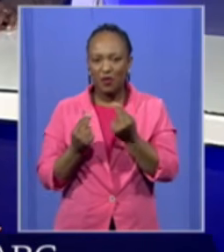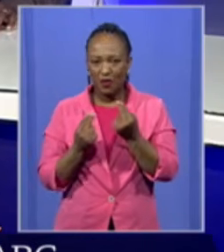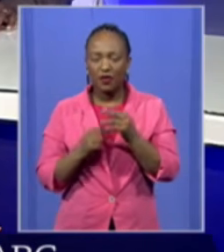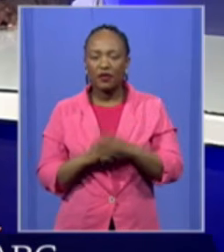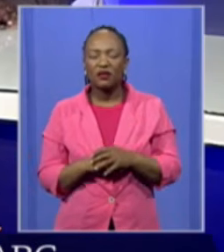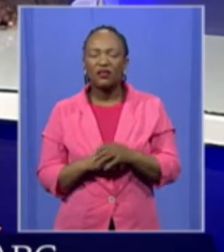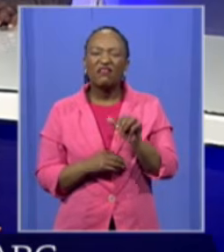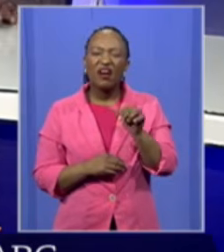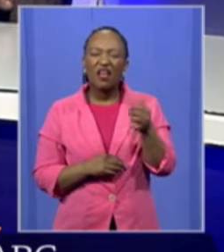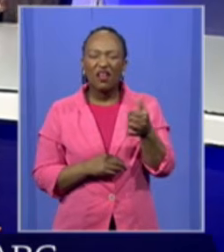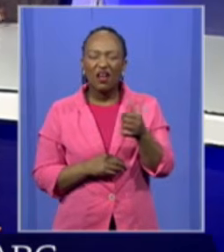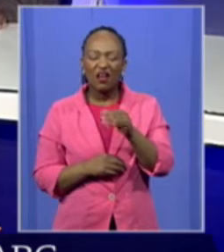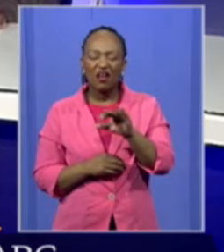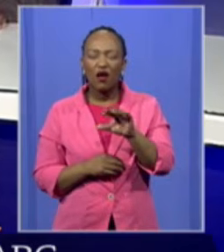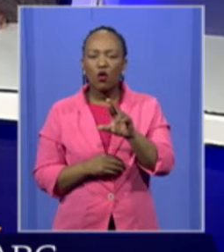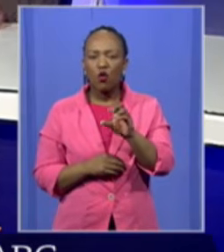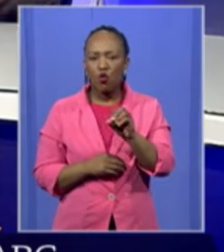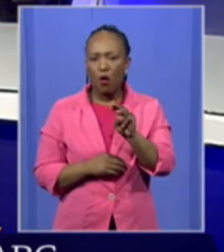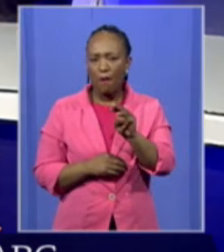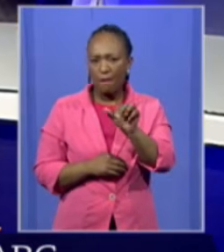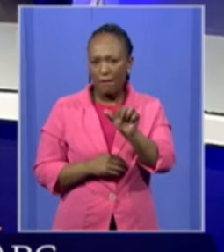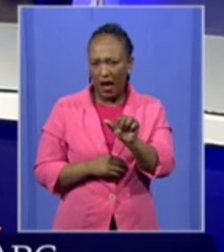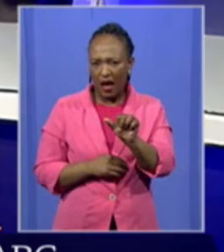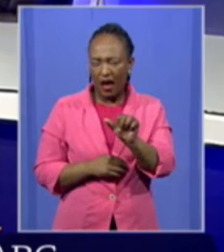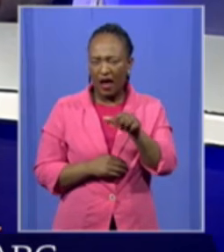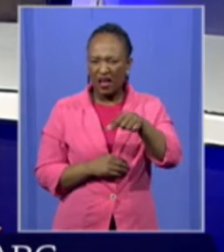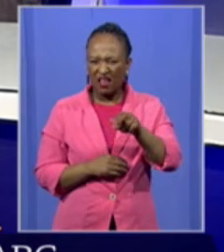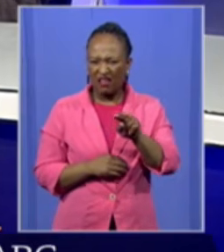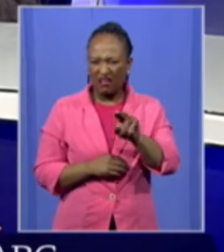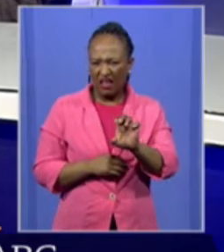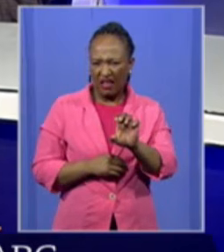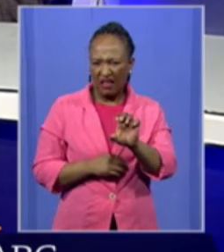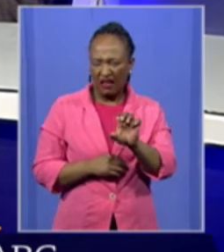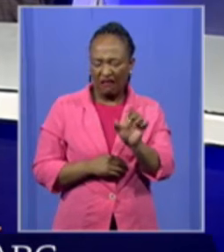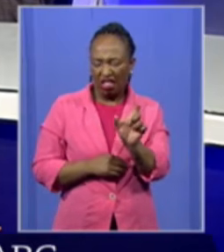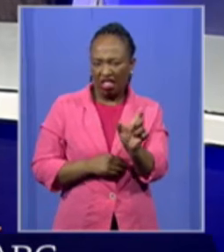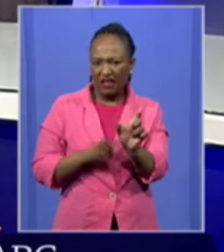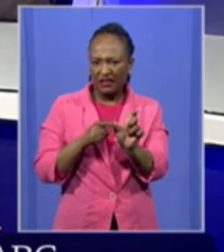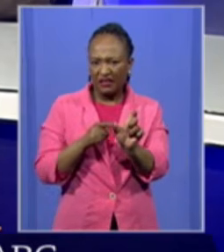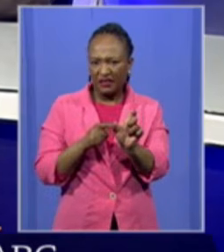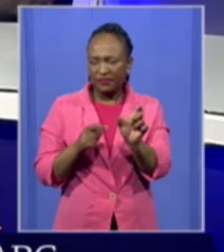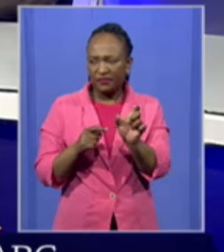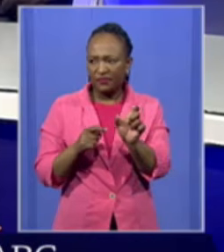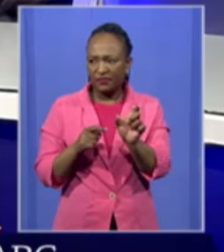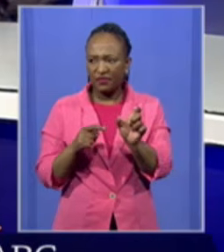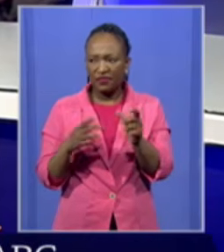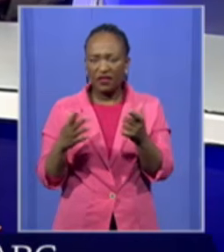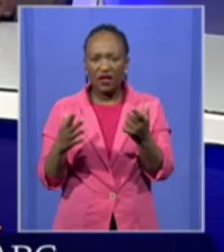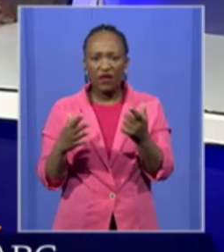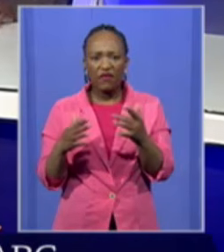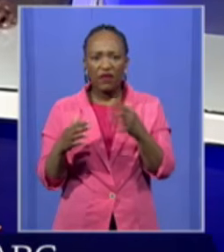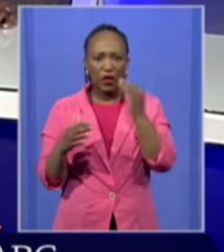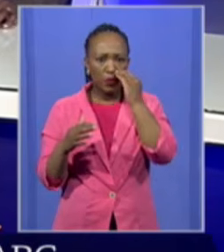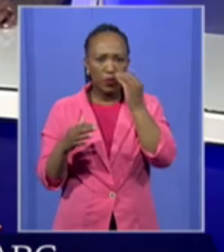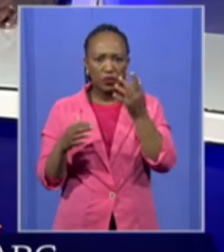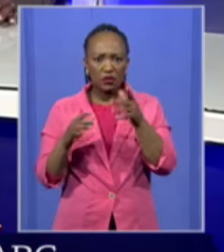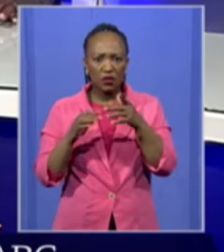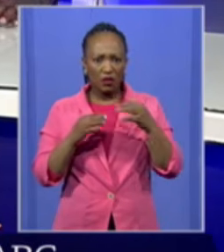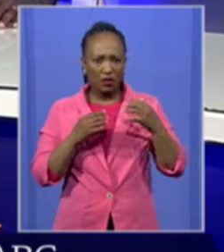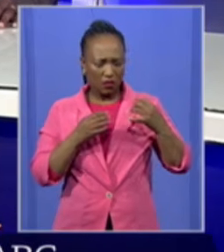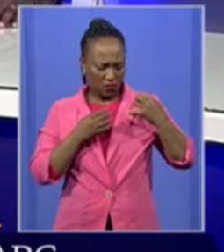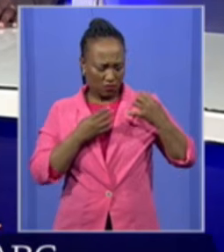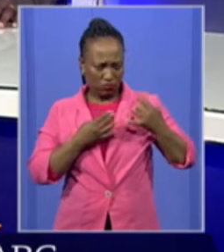key he ke yone ne re kgathatsa ho lo thola ha o ntso ho haswa mona ho so matha ditaba hempeng ya ha mona